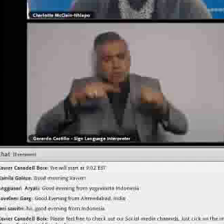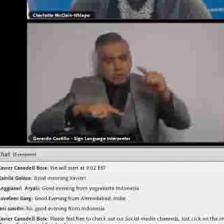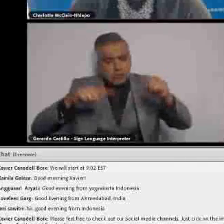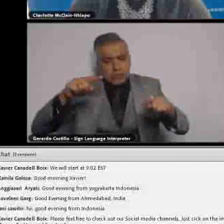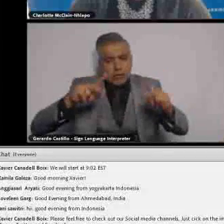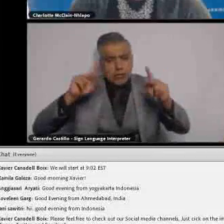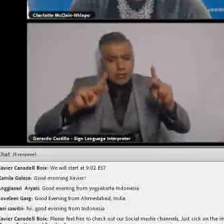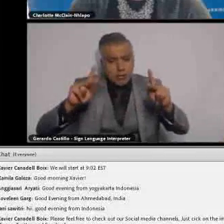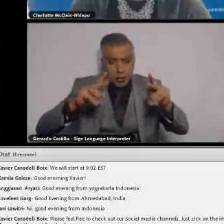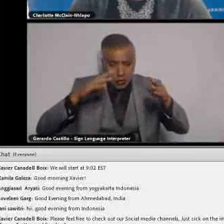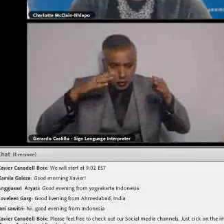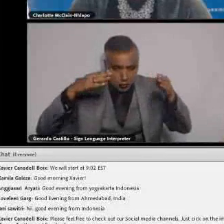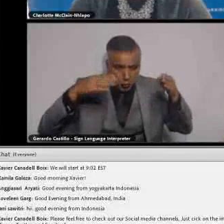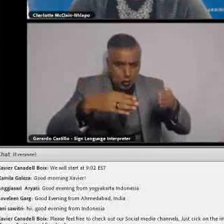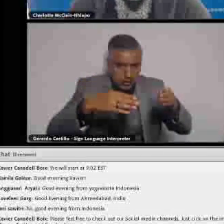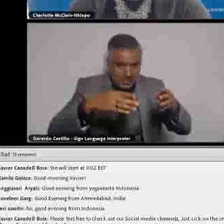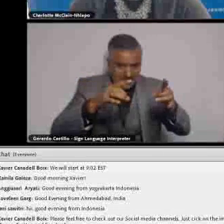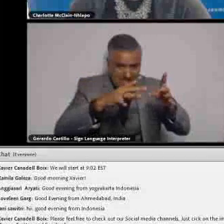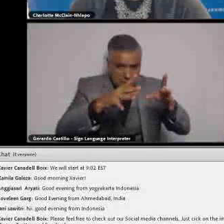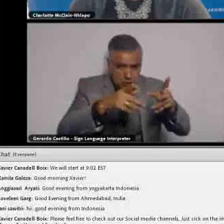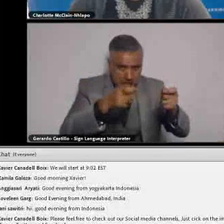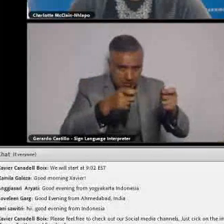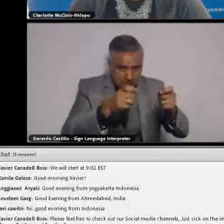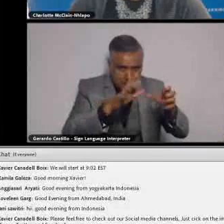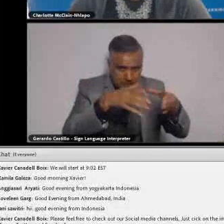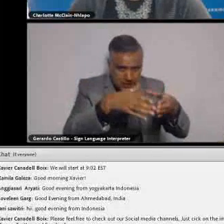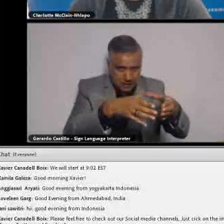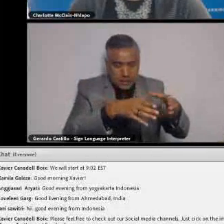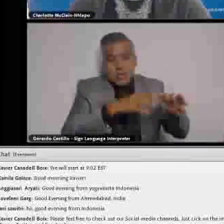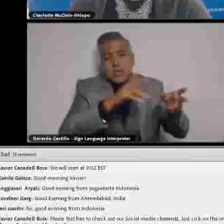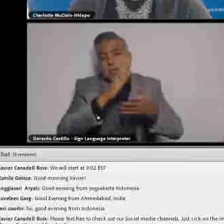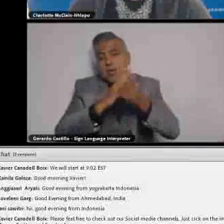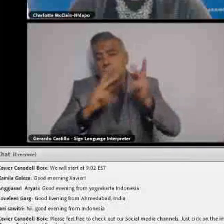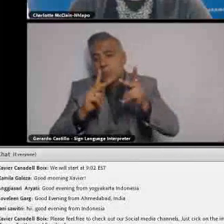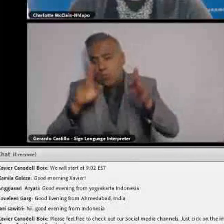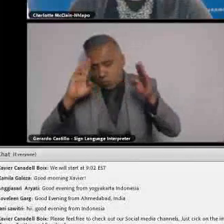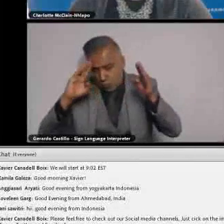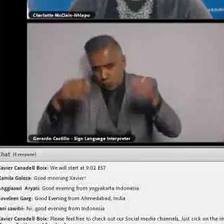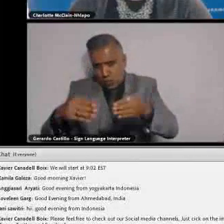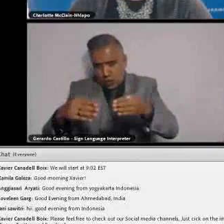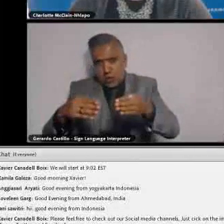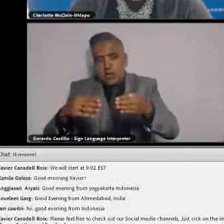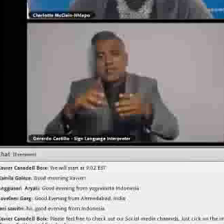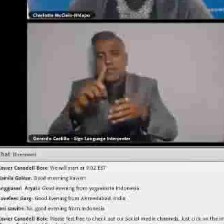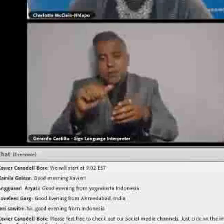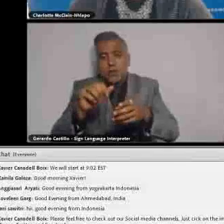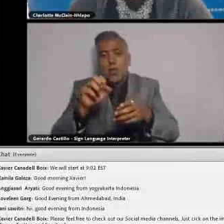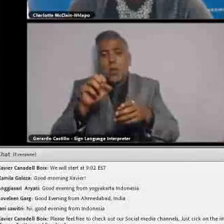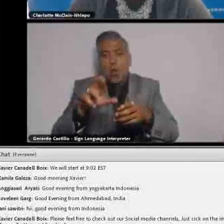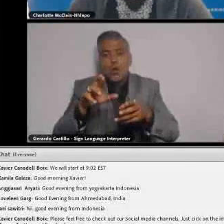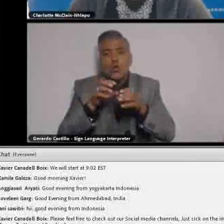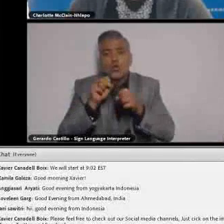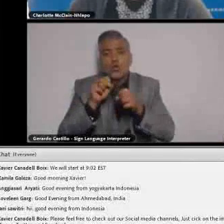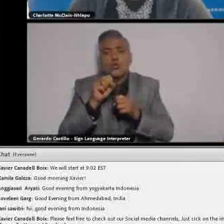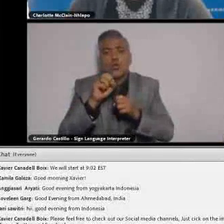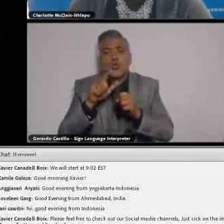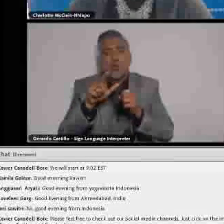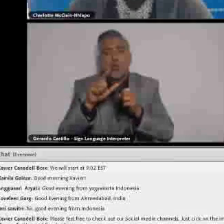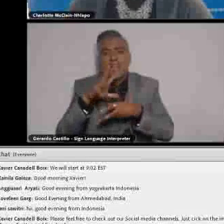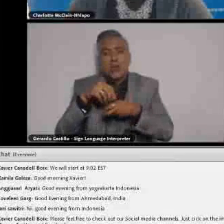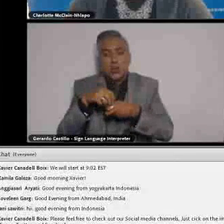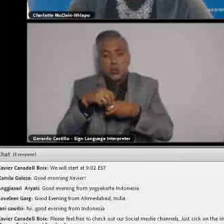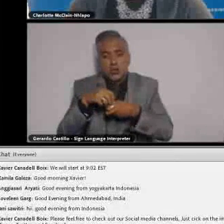on the disaster risk management side, people working more in the disability space or broader social inclusion space. So we have a nice mix of